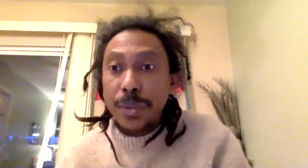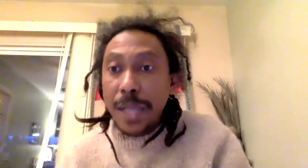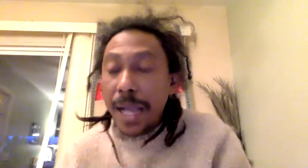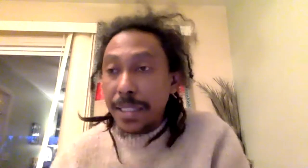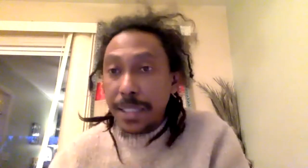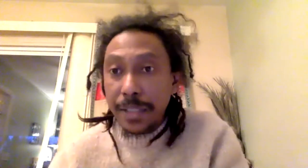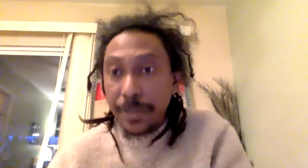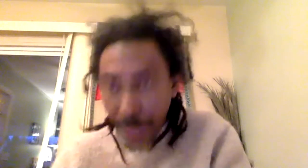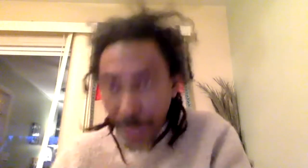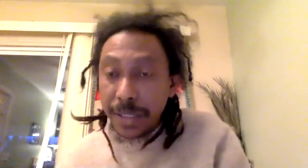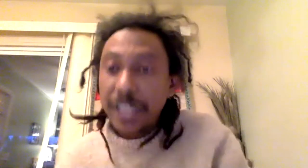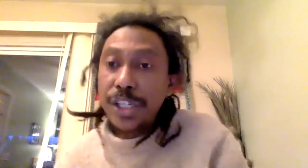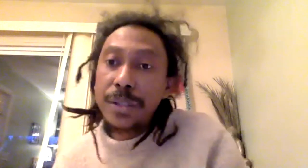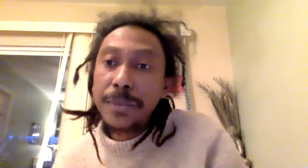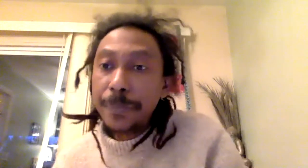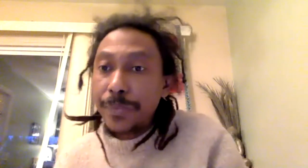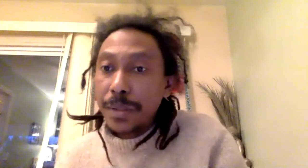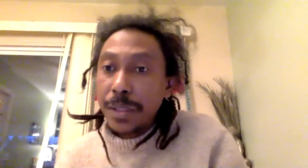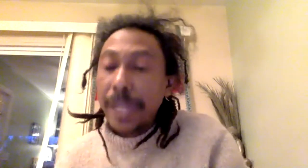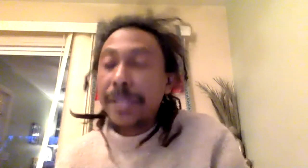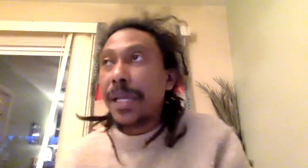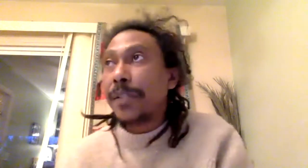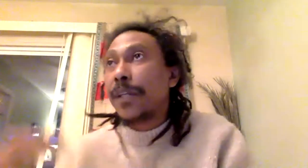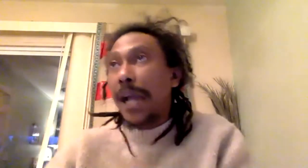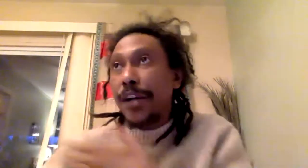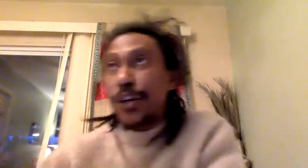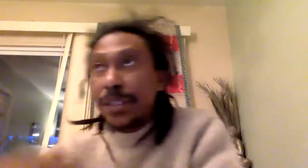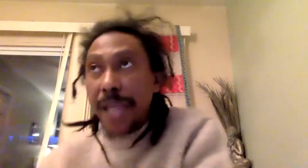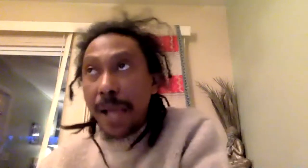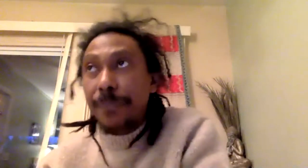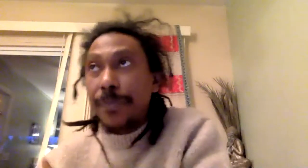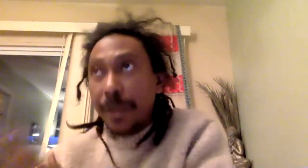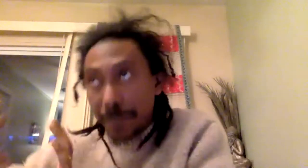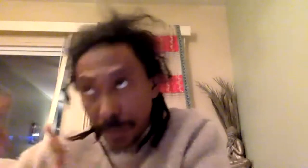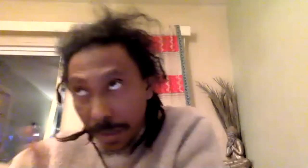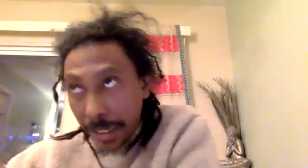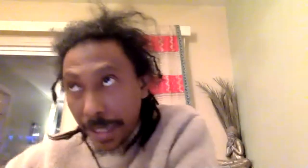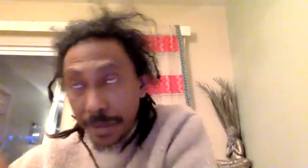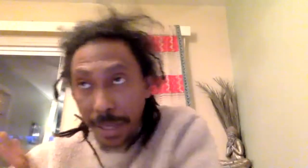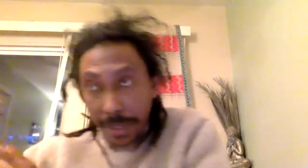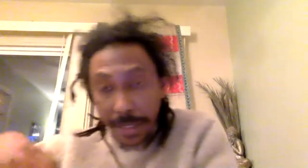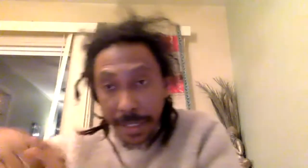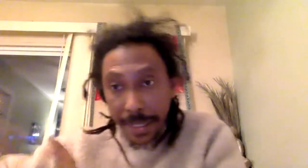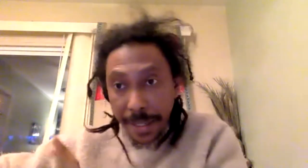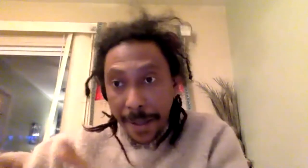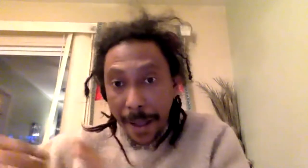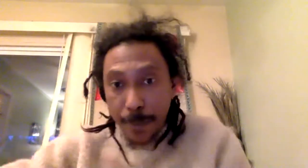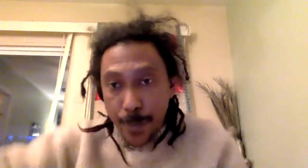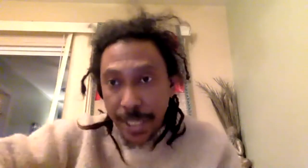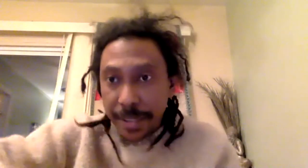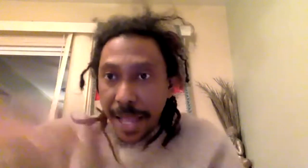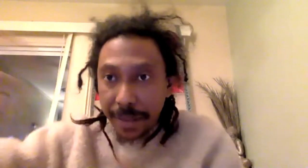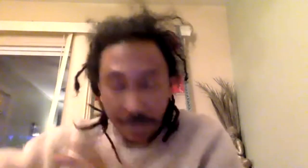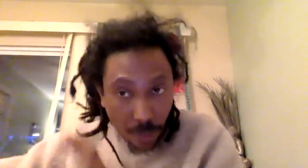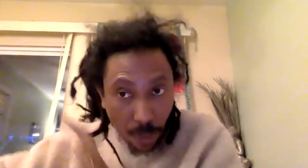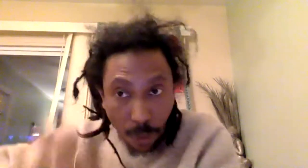people asking the benediction. And then I learned that, and then I kind of like, I bring